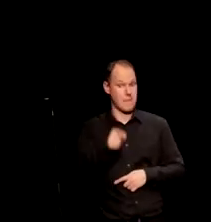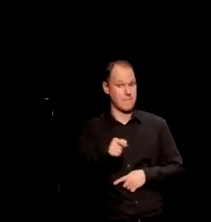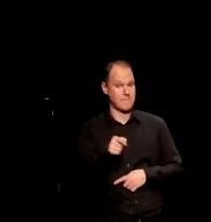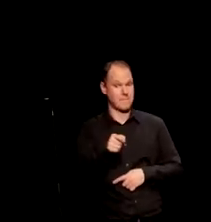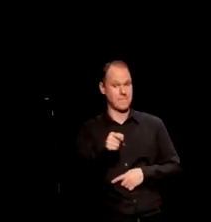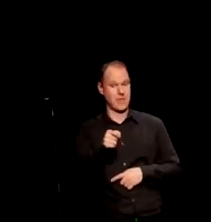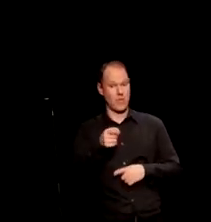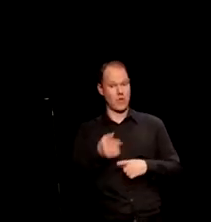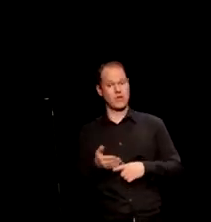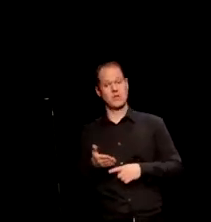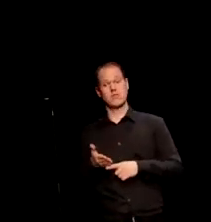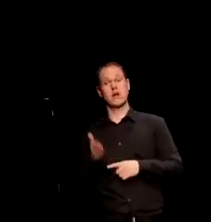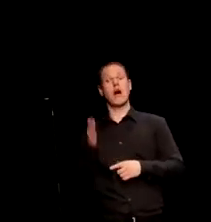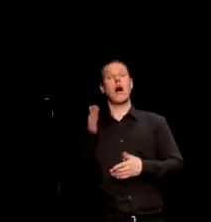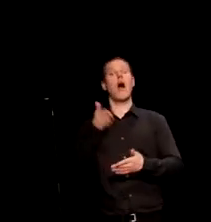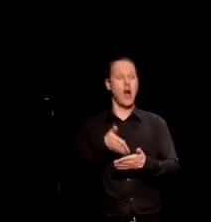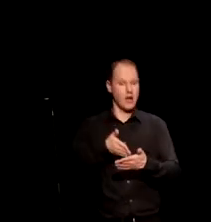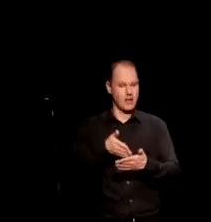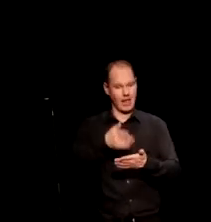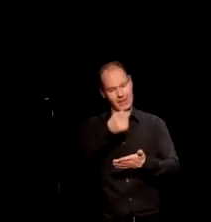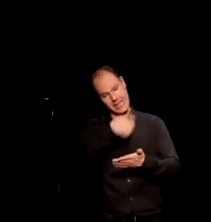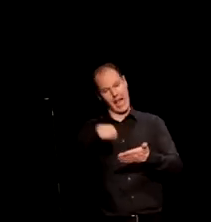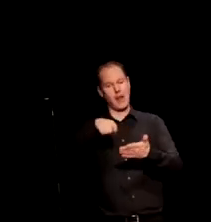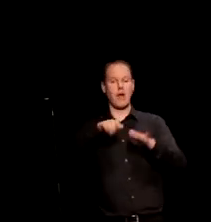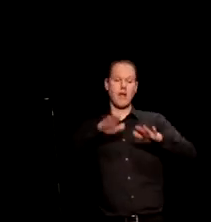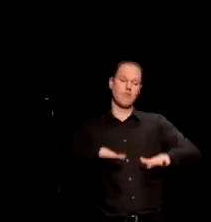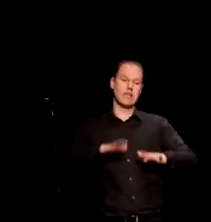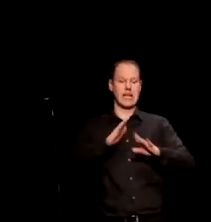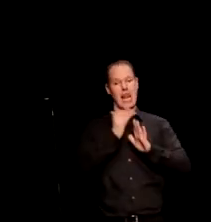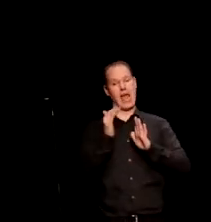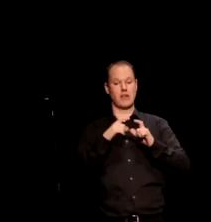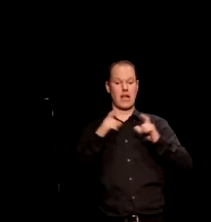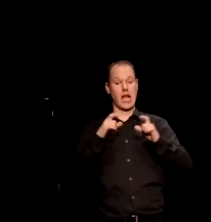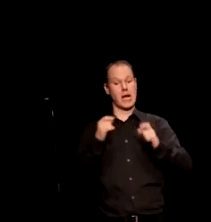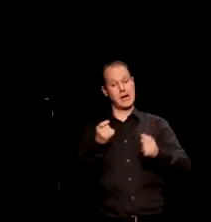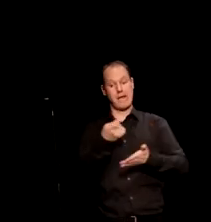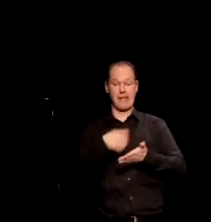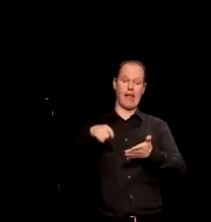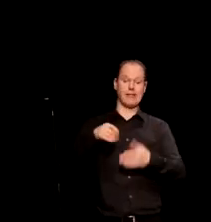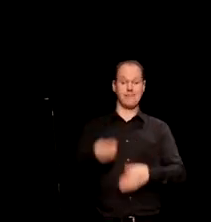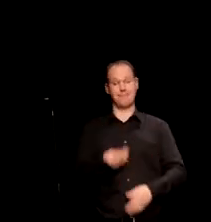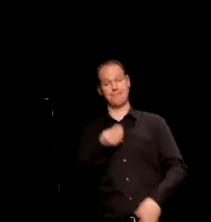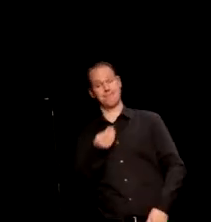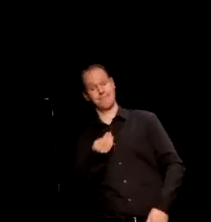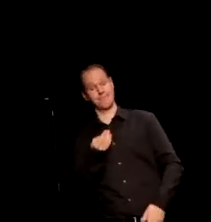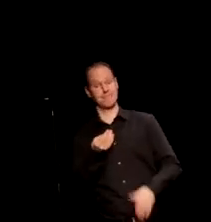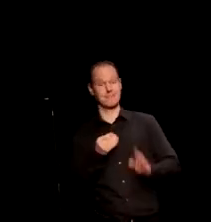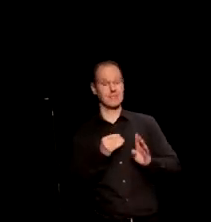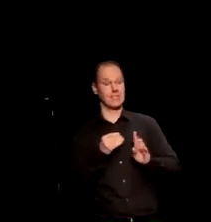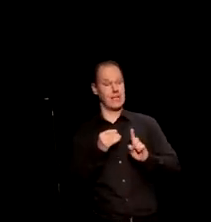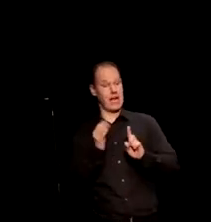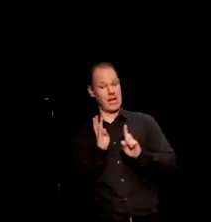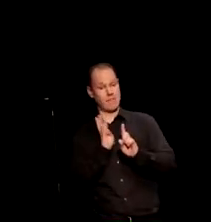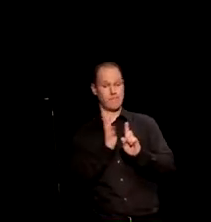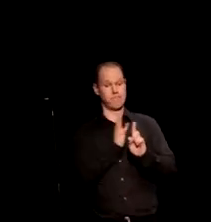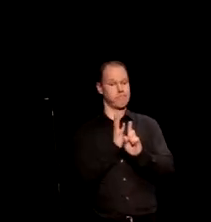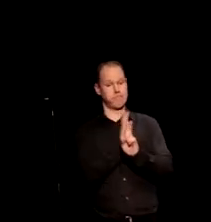we had to sign up to get our British Library card, and then be shown where to